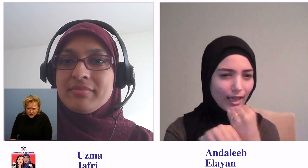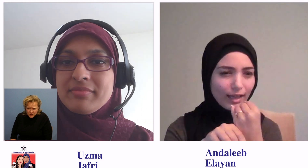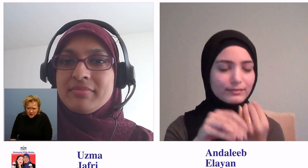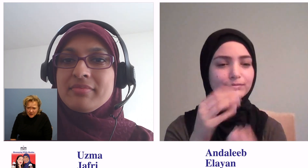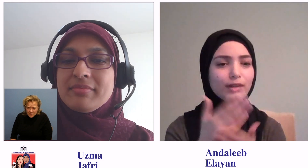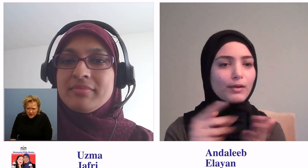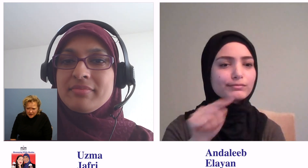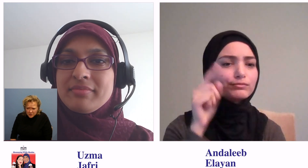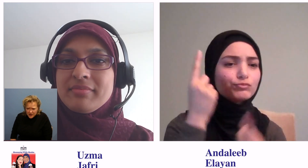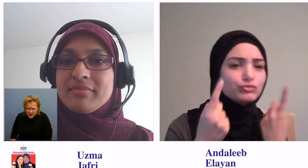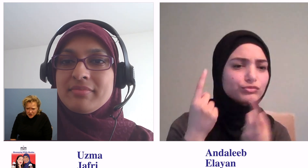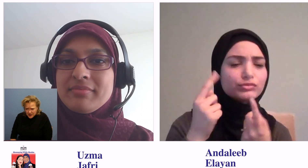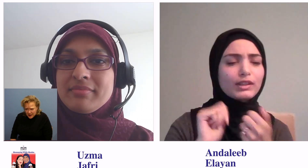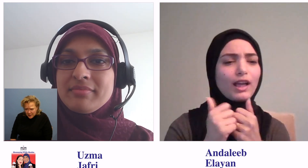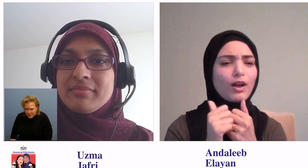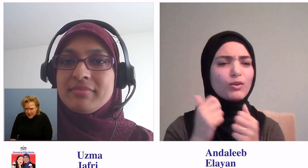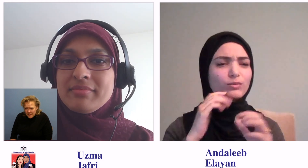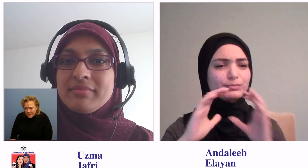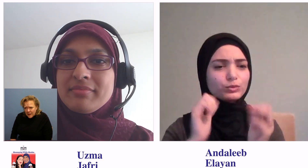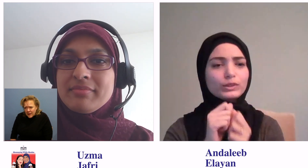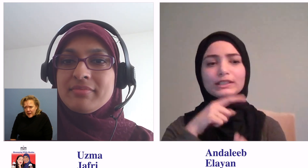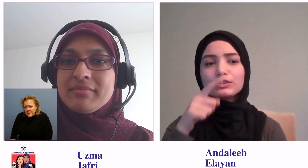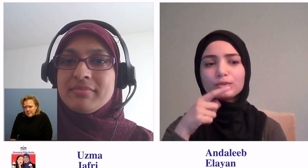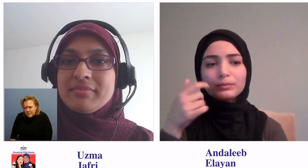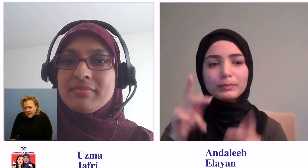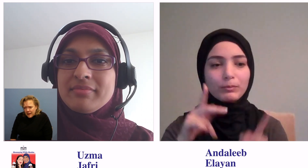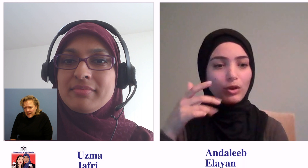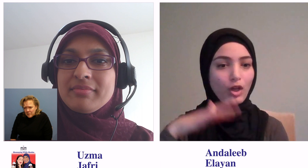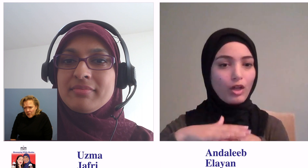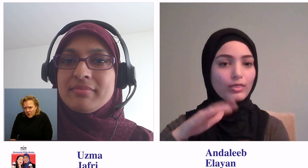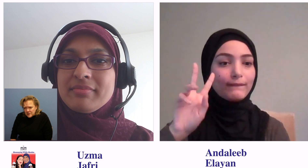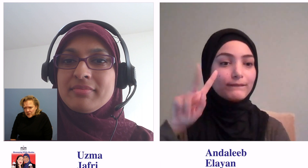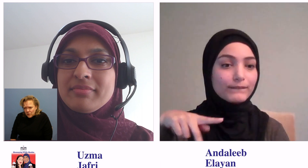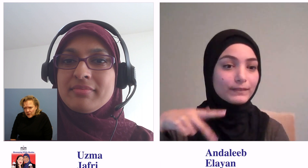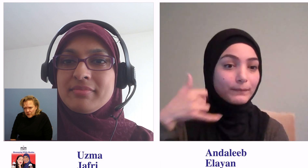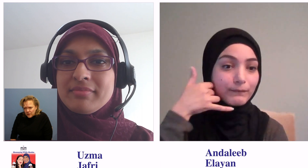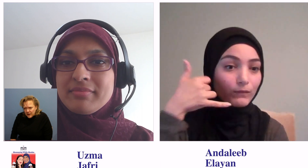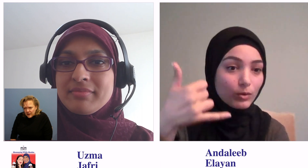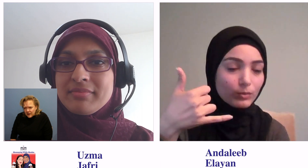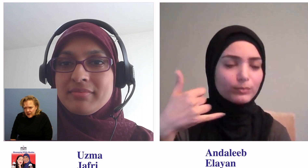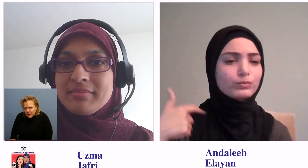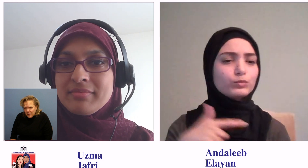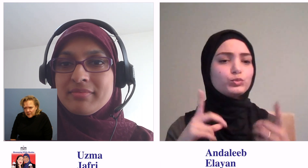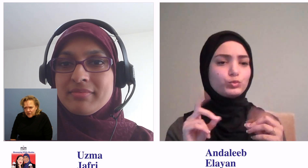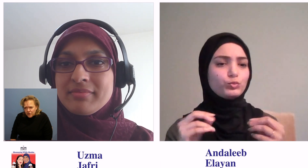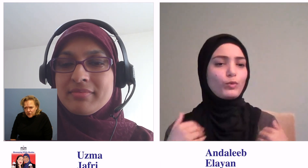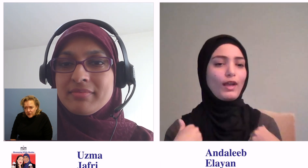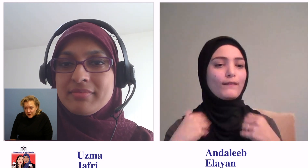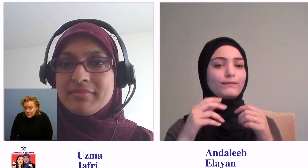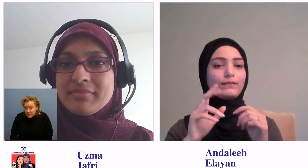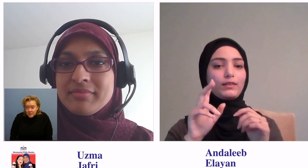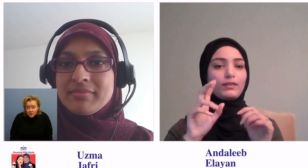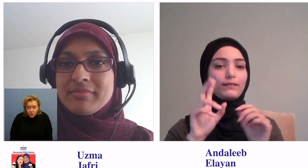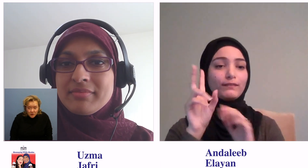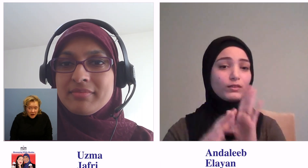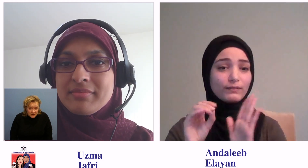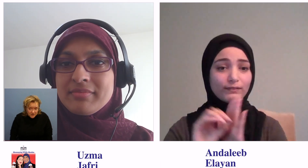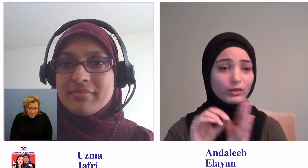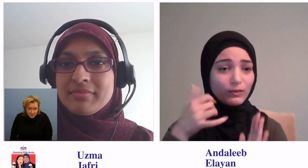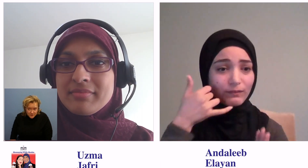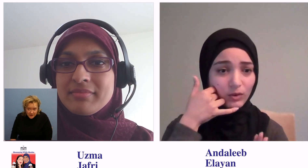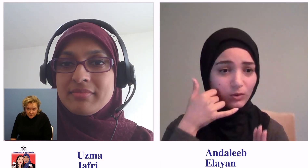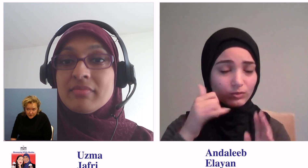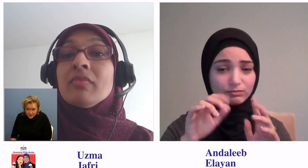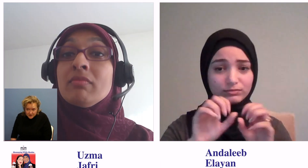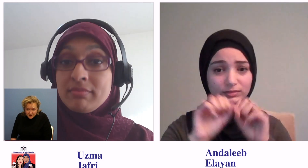to bridge that communication gap. And I'm also wondering, um, if you, if maybe people are wondering how